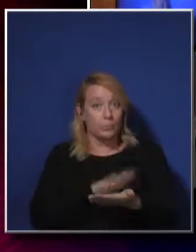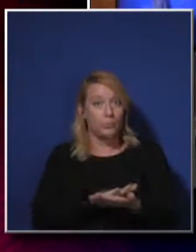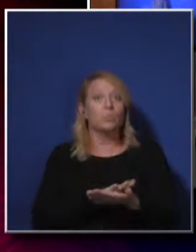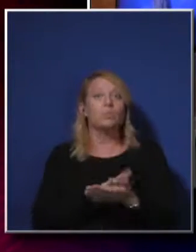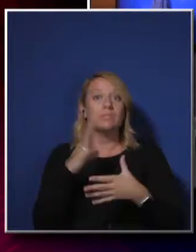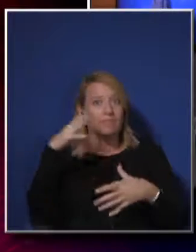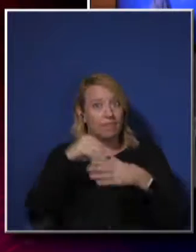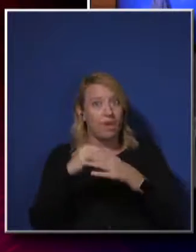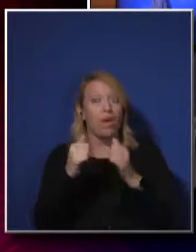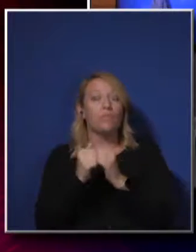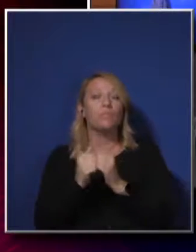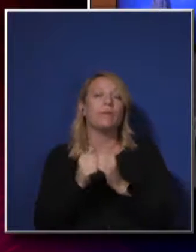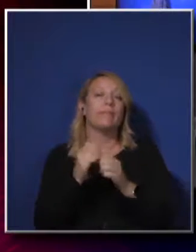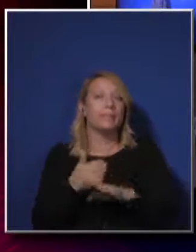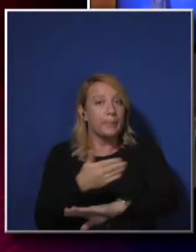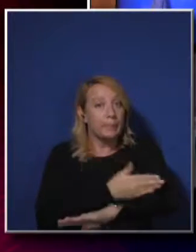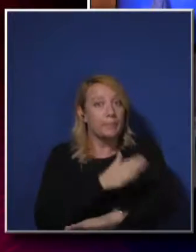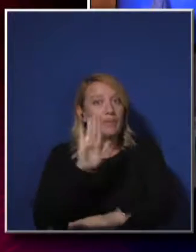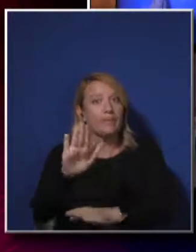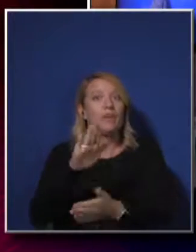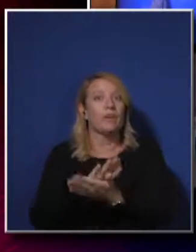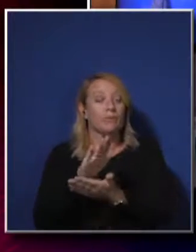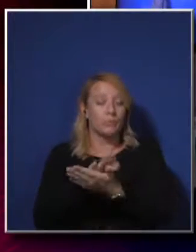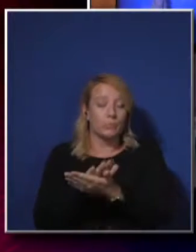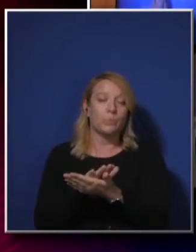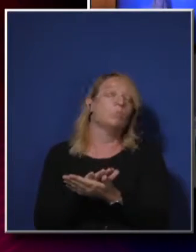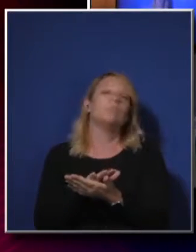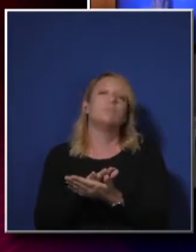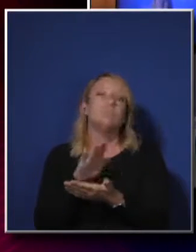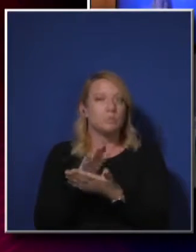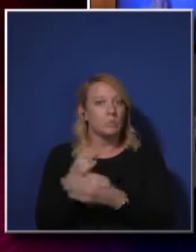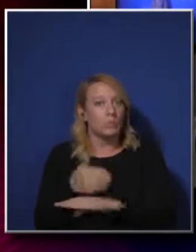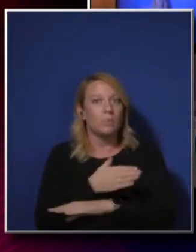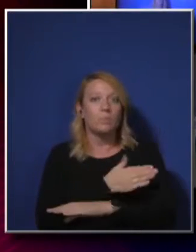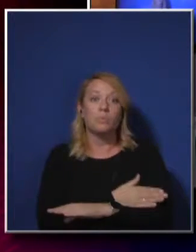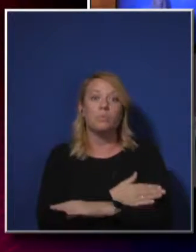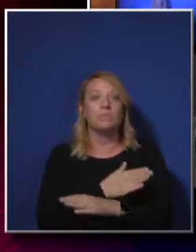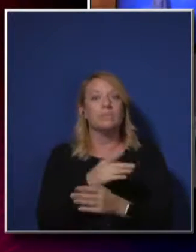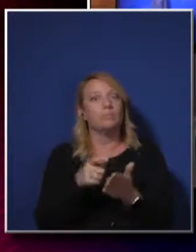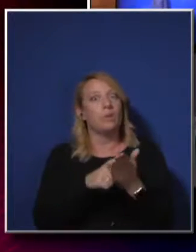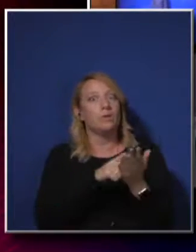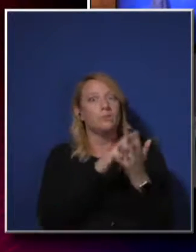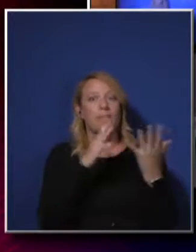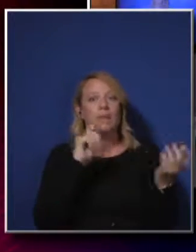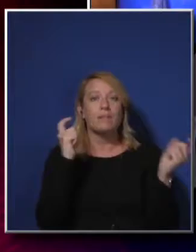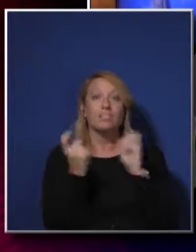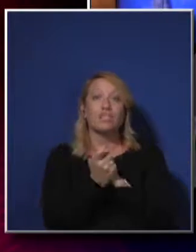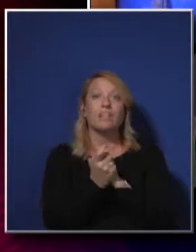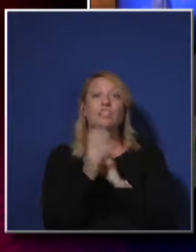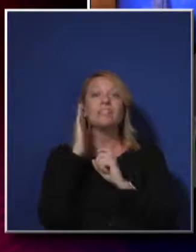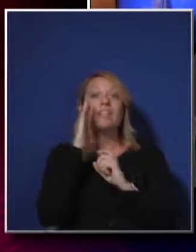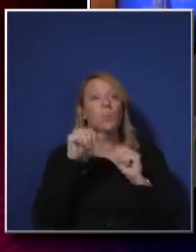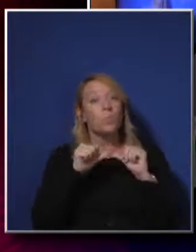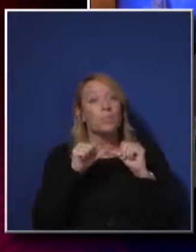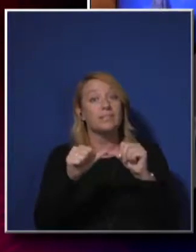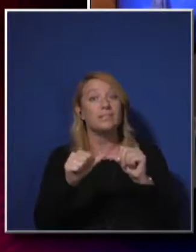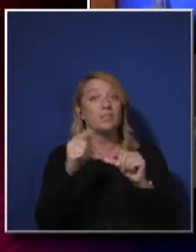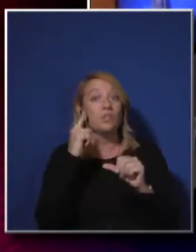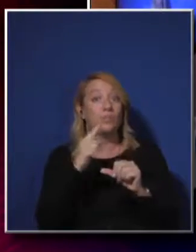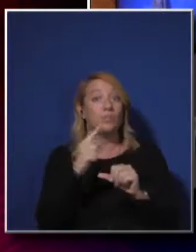of doing that. We're making a lot of changes, and it will continue this year, next year, and the following